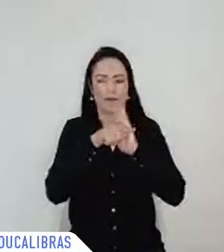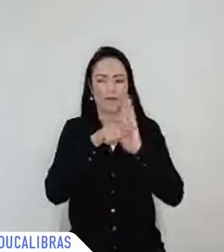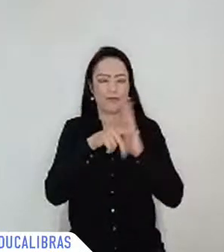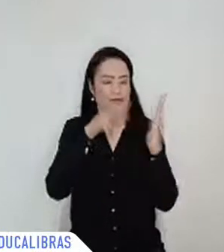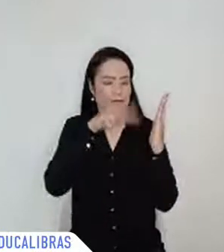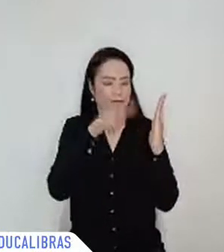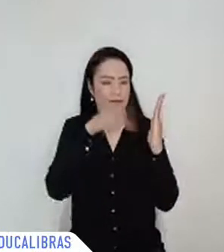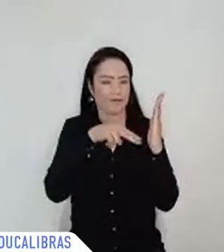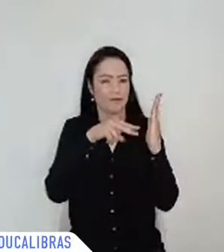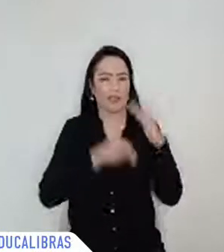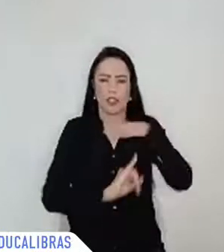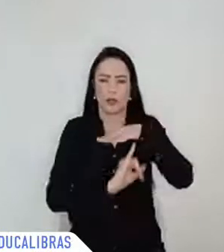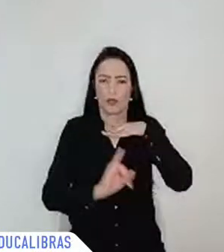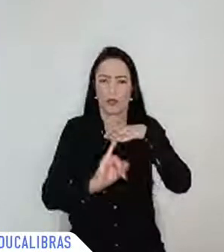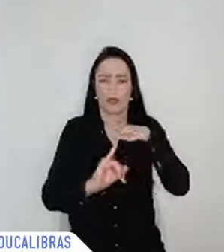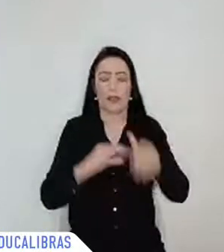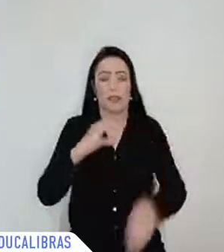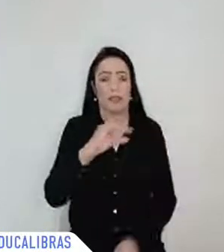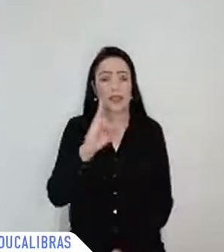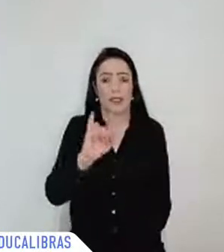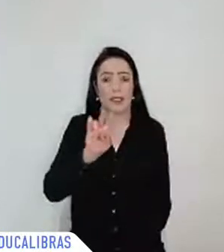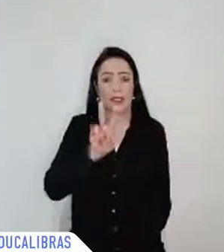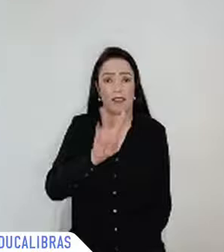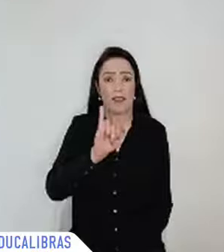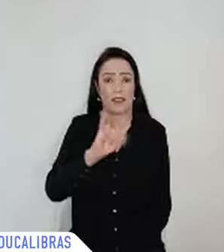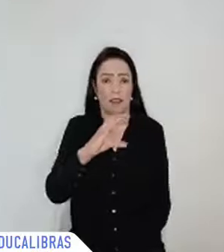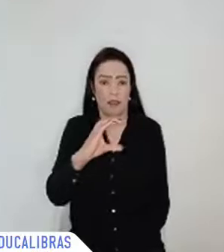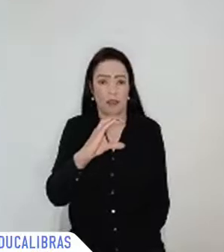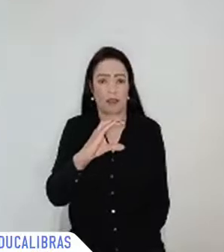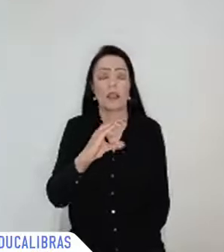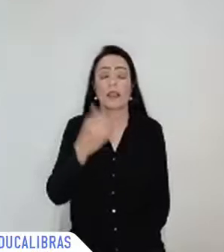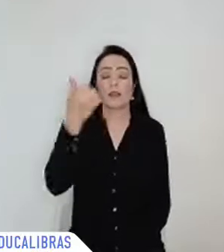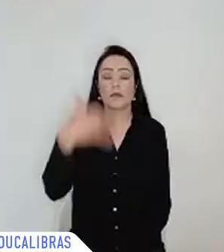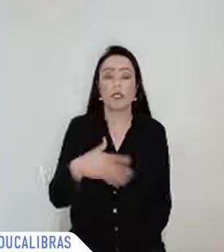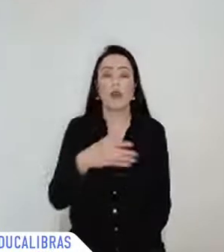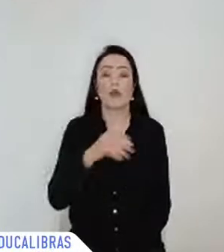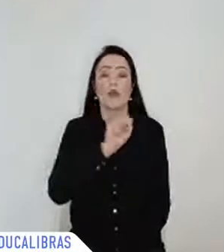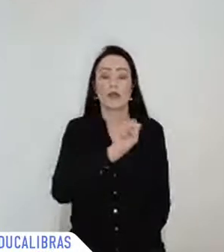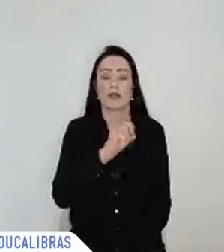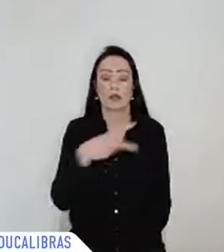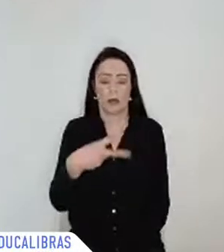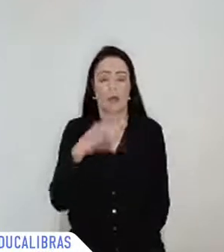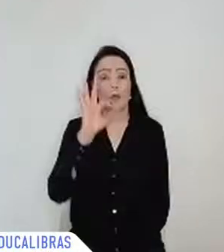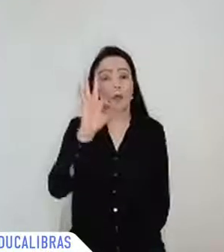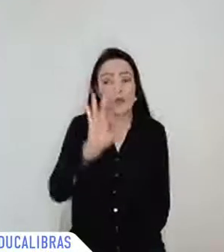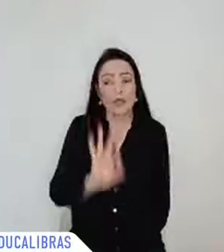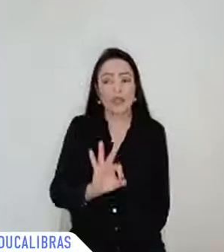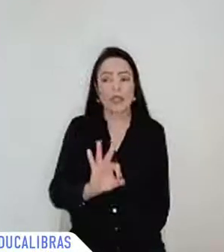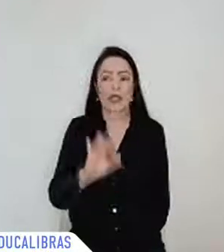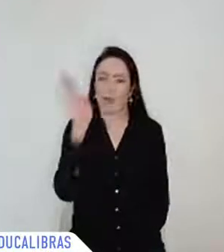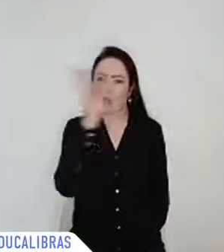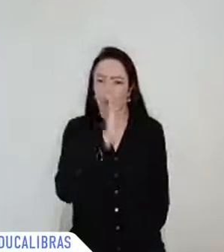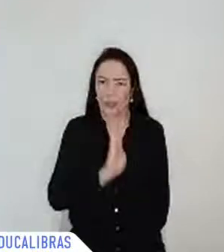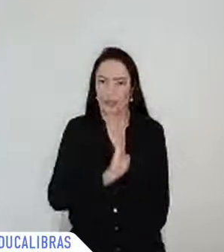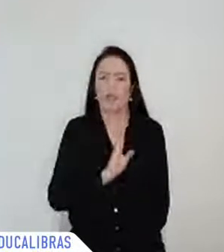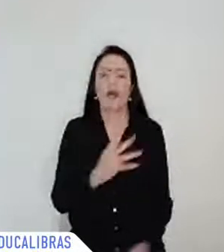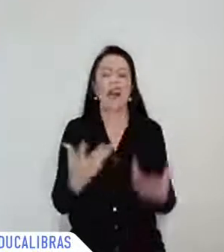We were looking into research from the Civis Institute, which said that 82% of the Brazilians